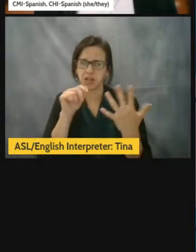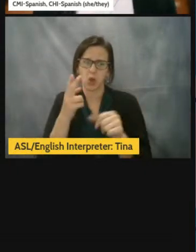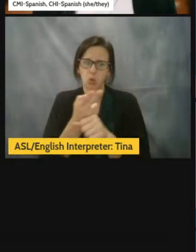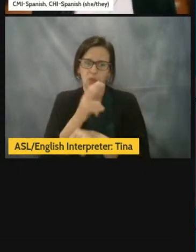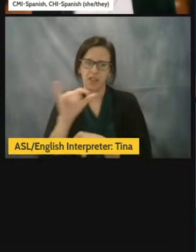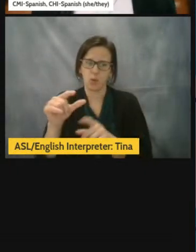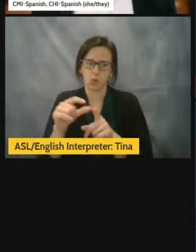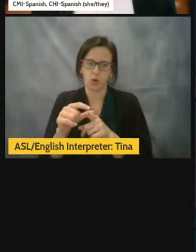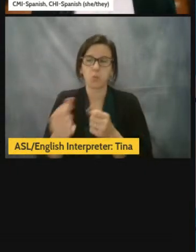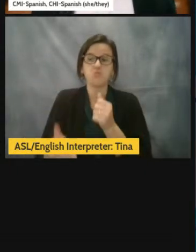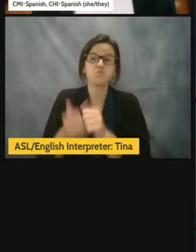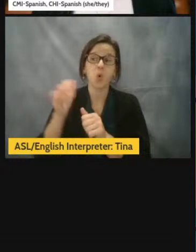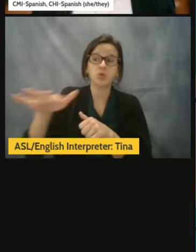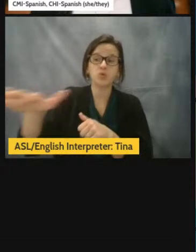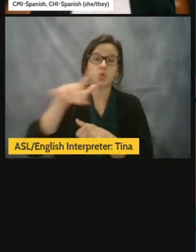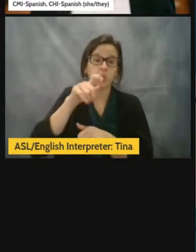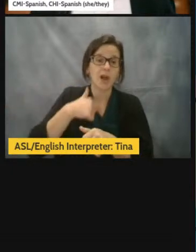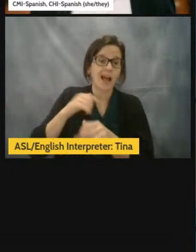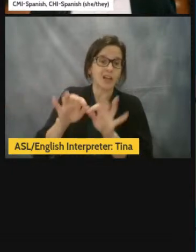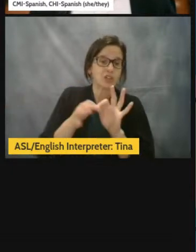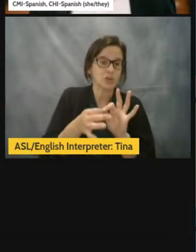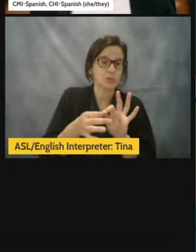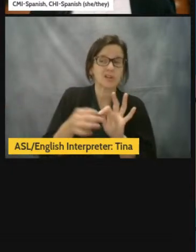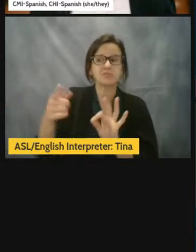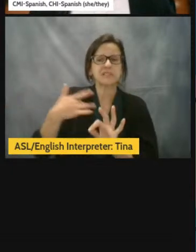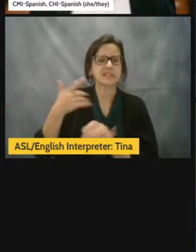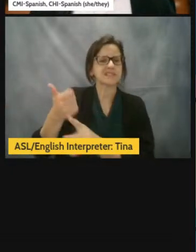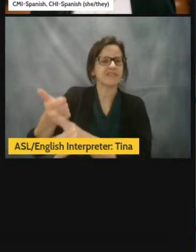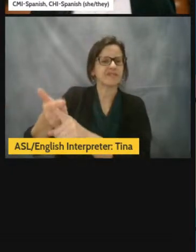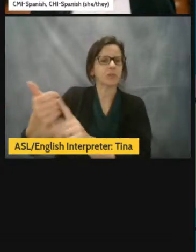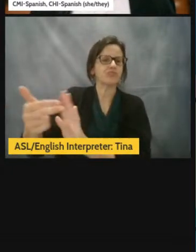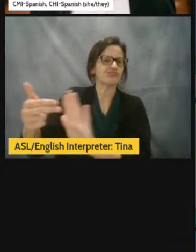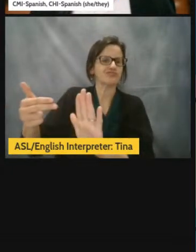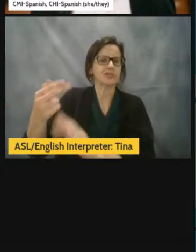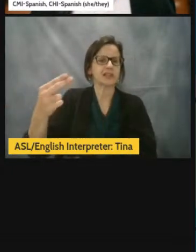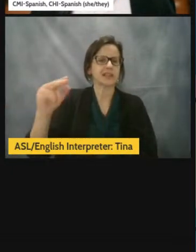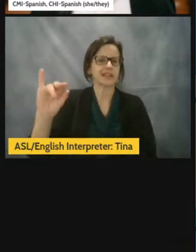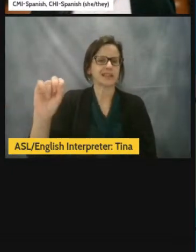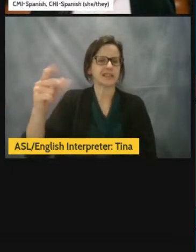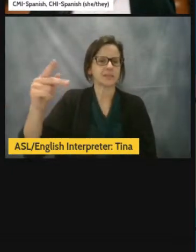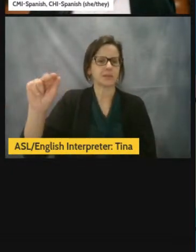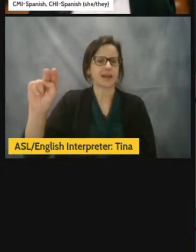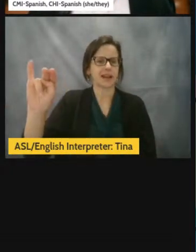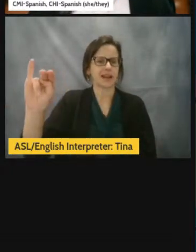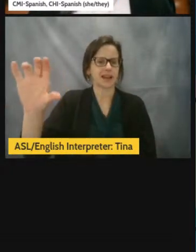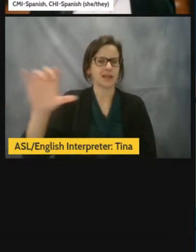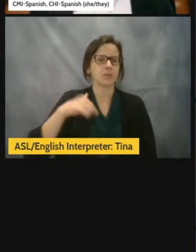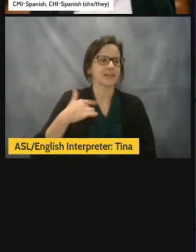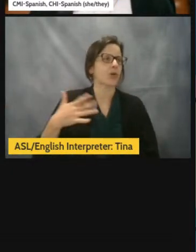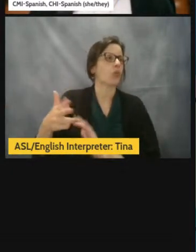Hispanic. So you might hear me refer to this group as Hispanic, even though it's listed as Latinx.